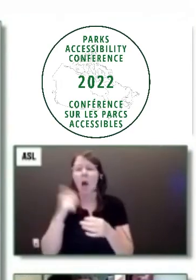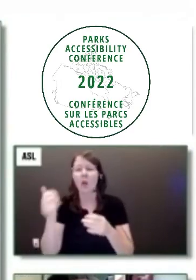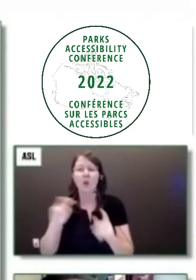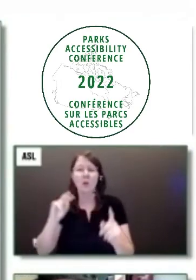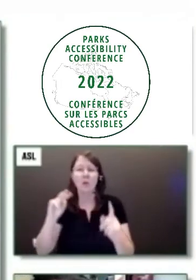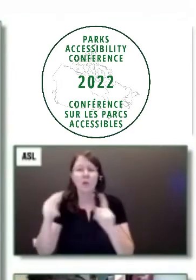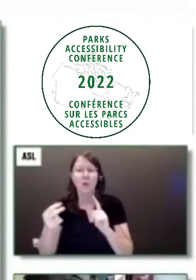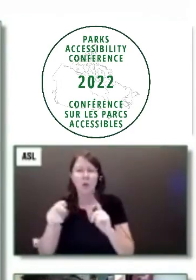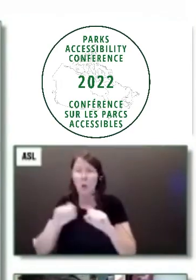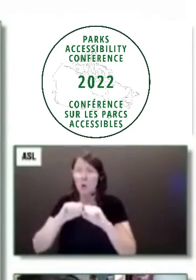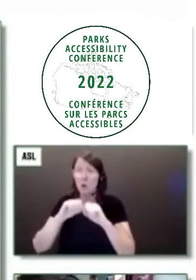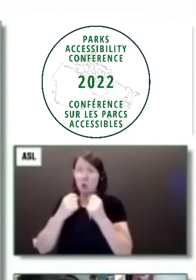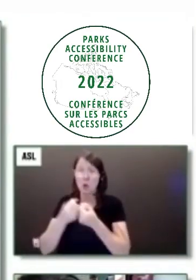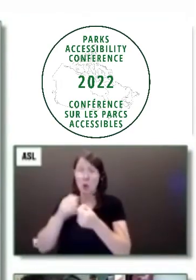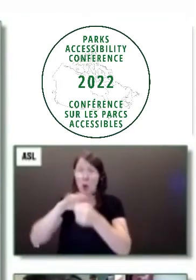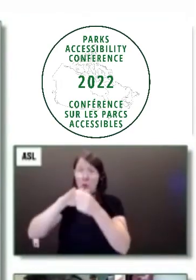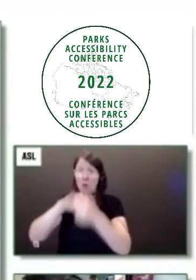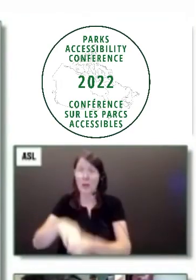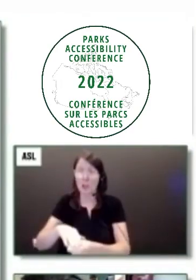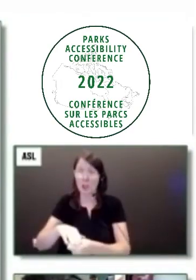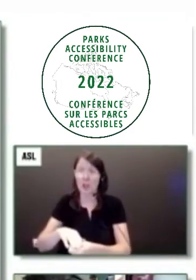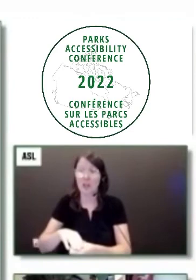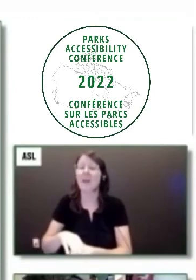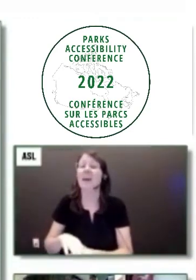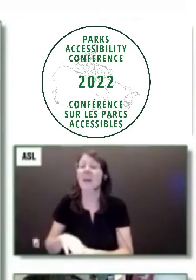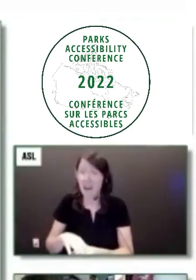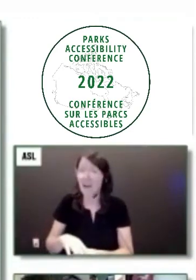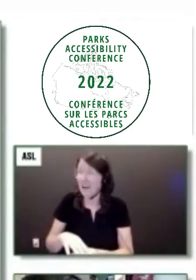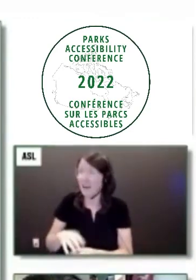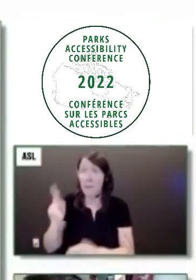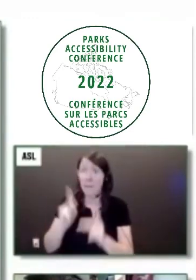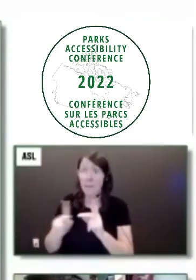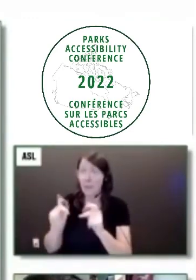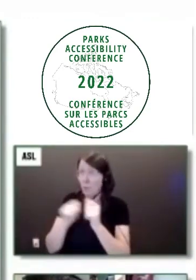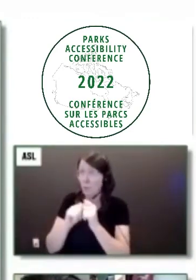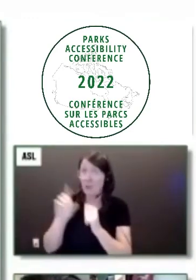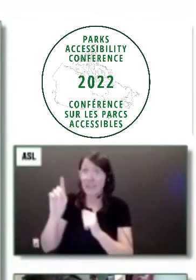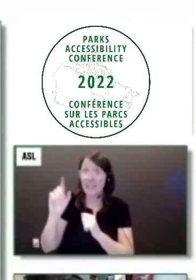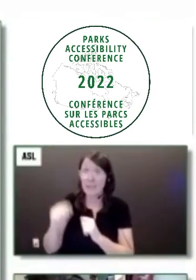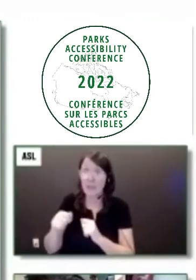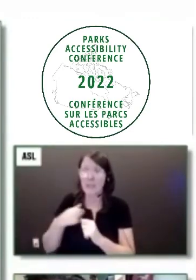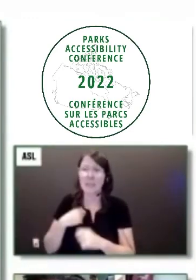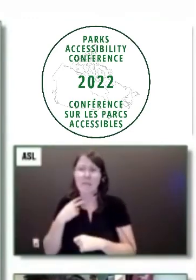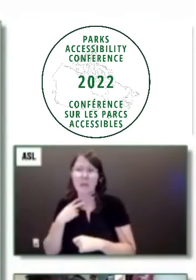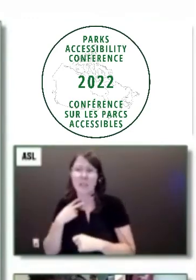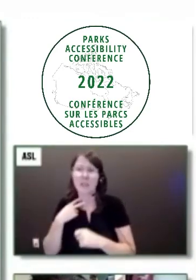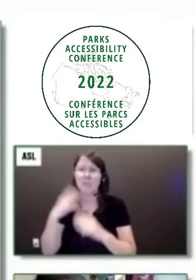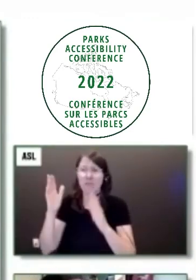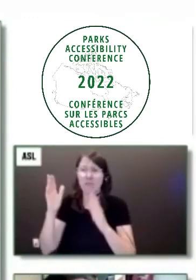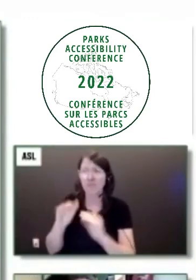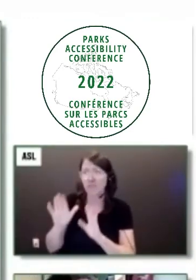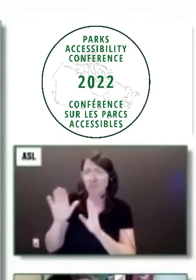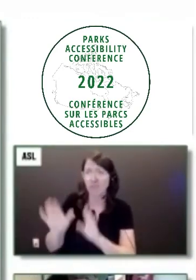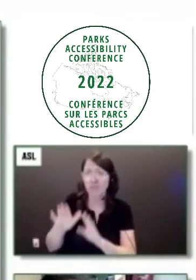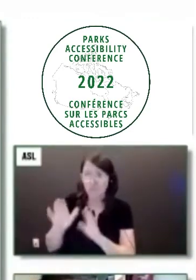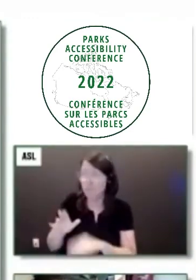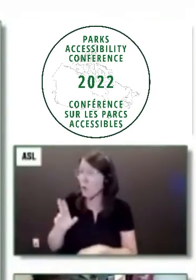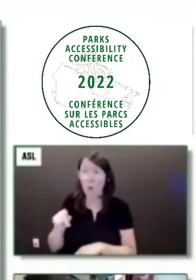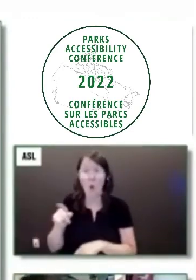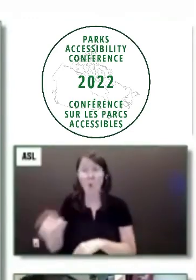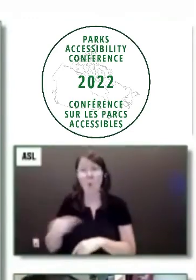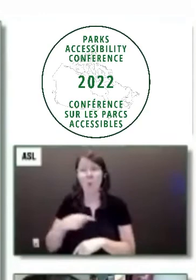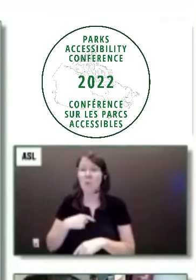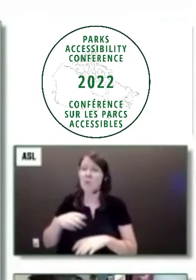than disempowered victims, Oliver talked about disabled individuals as empowered actors in charge of creating and leading fulfilled